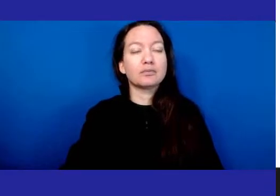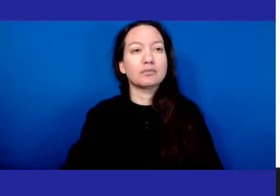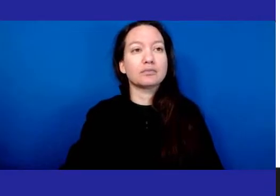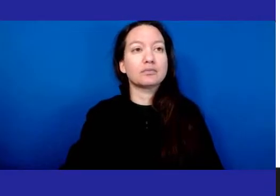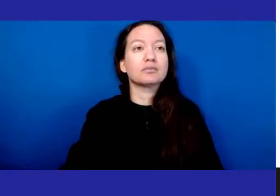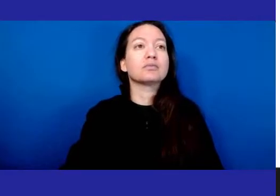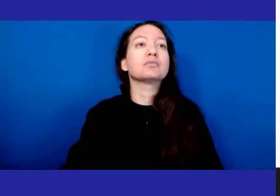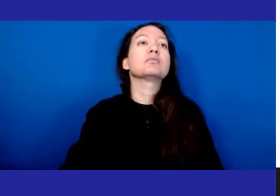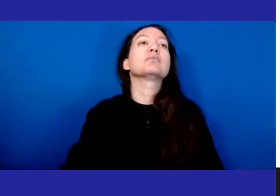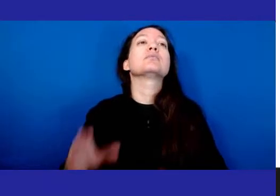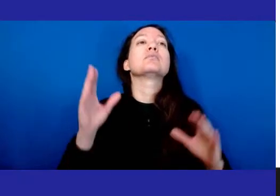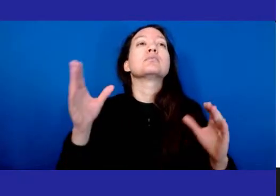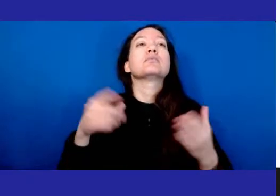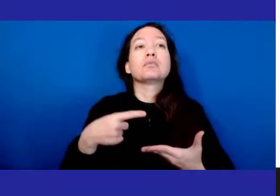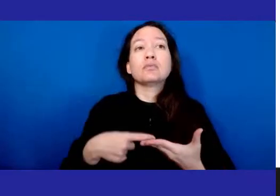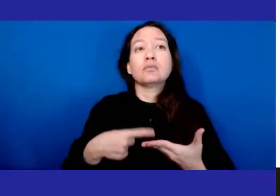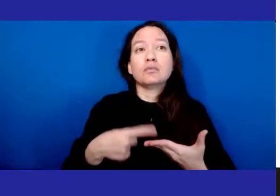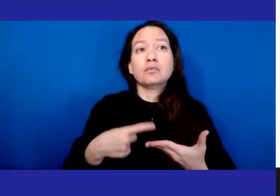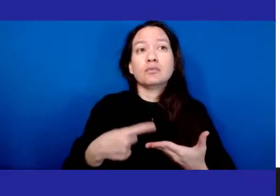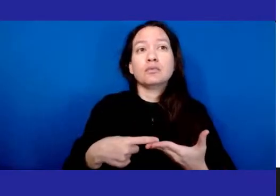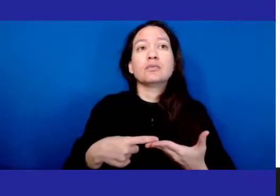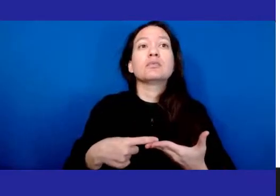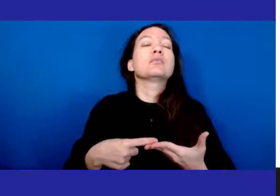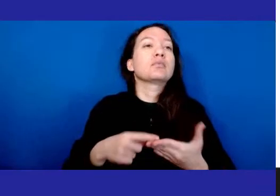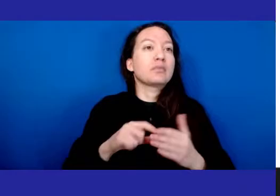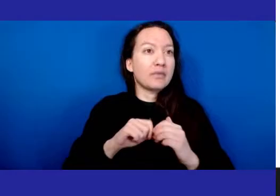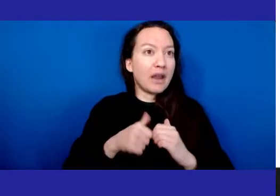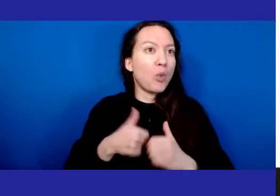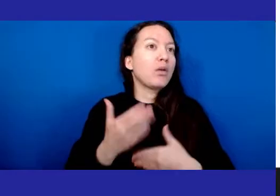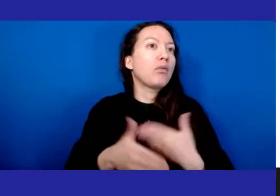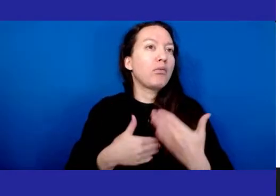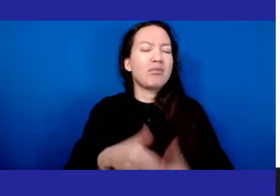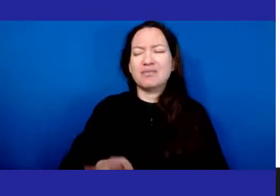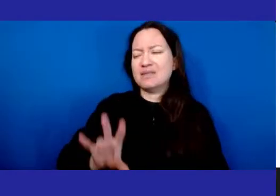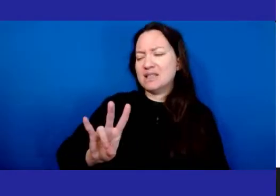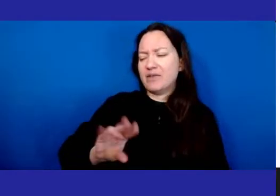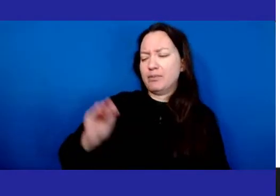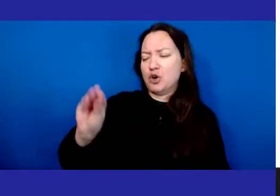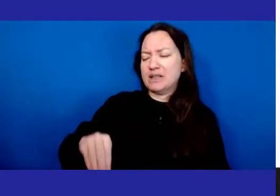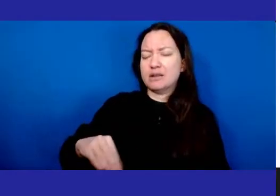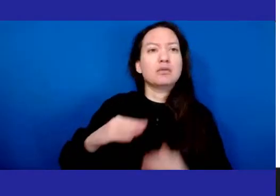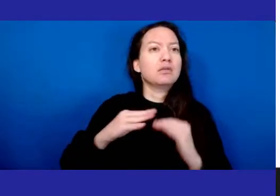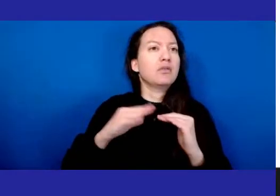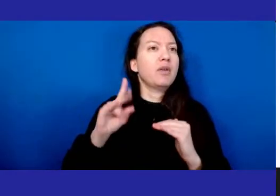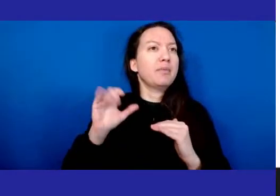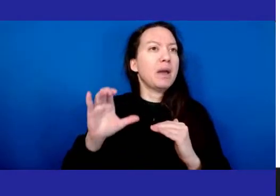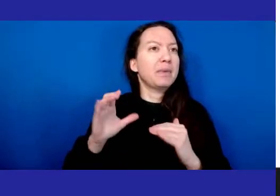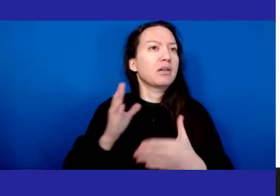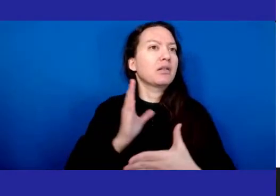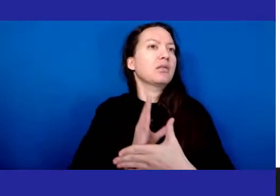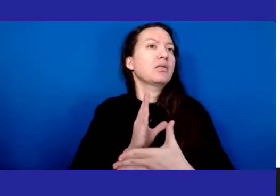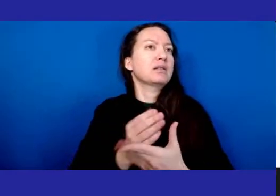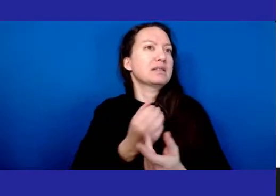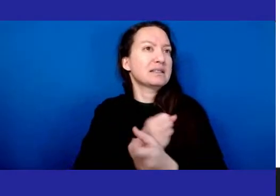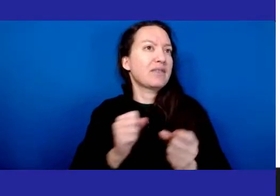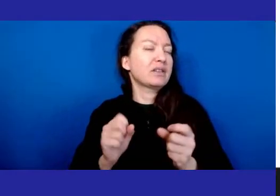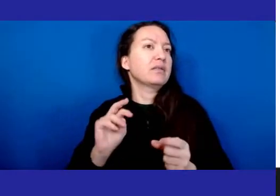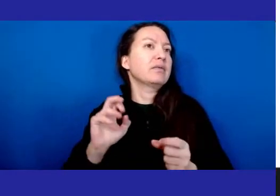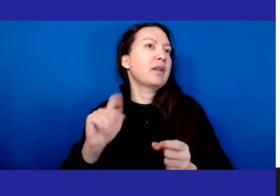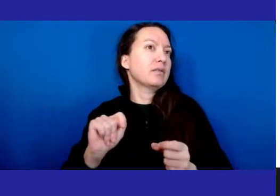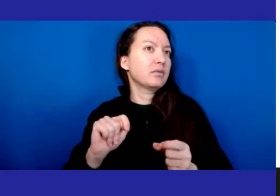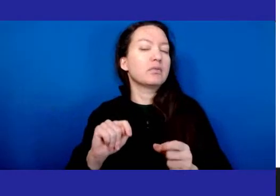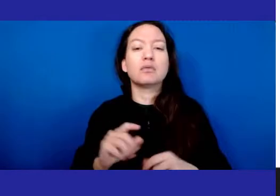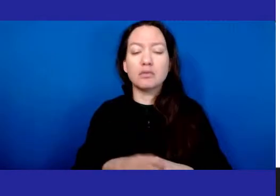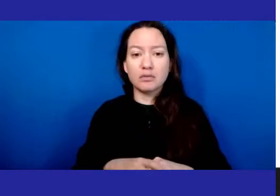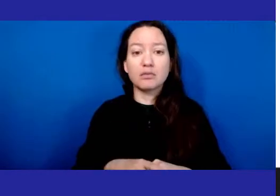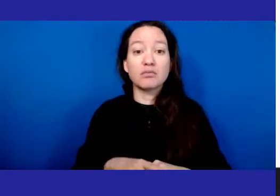We talked about how we got to being, 7% above the Epic average, or 7% the Epic safety net average, and this is